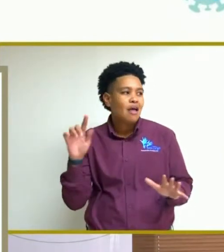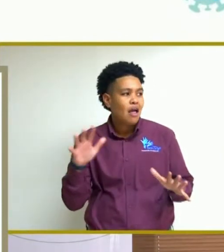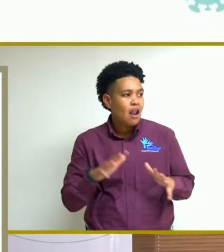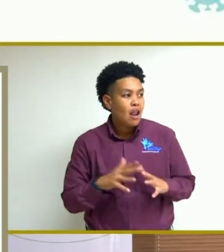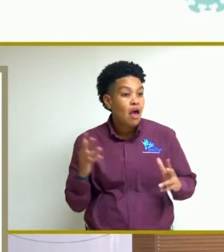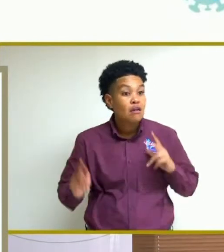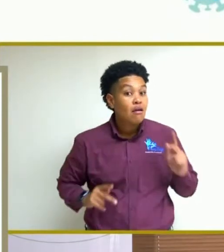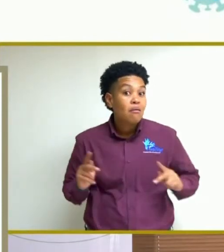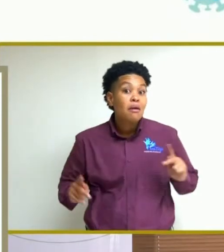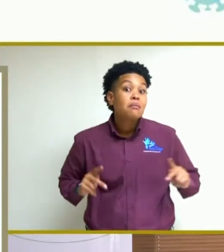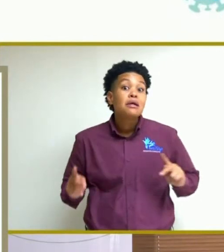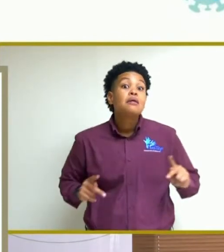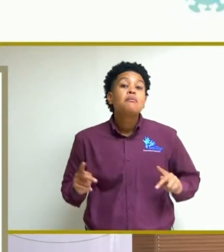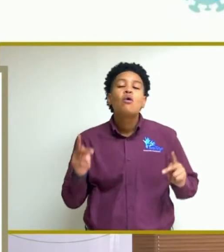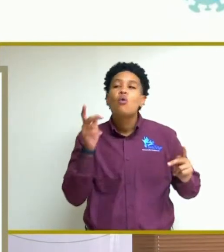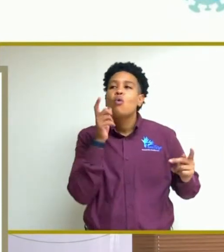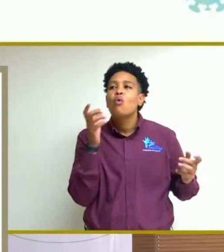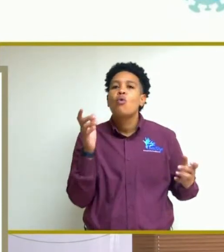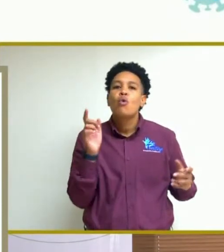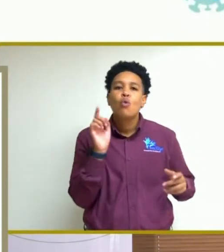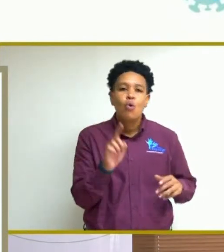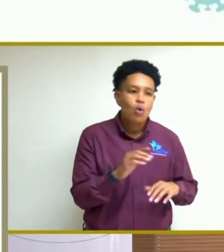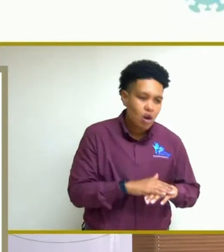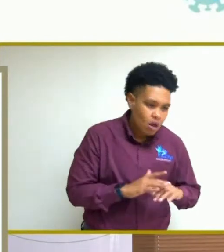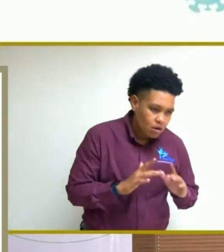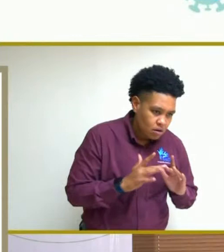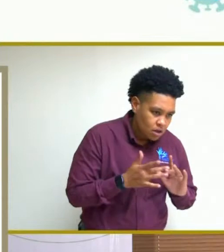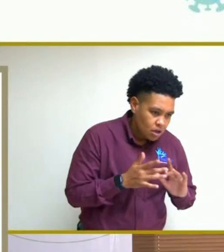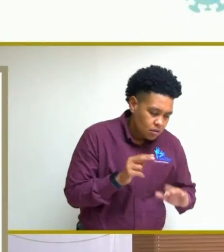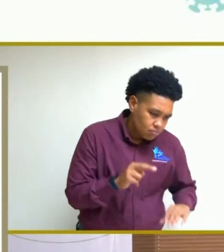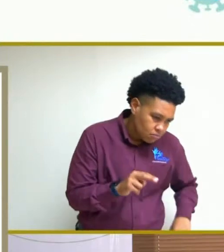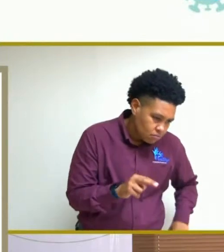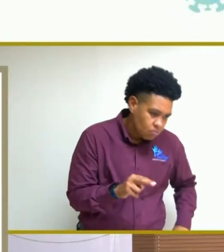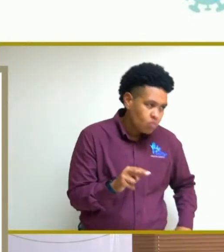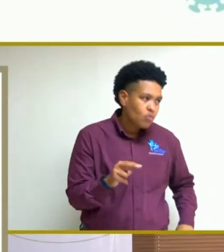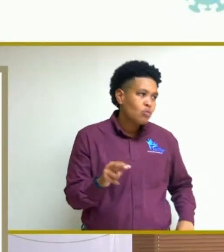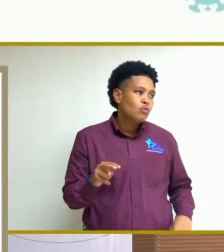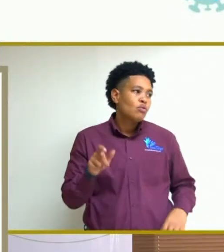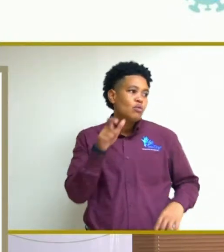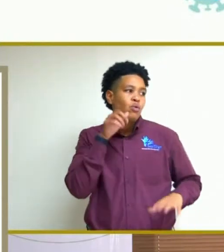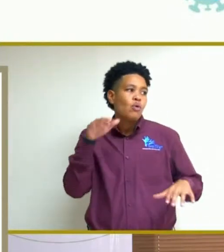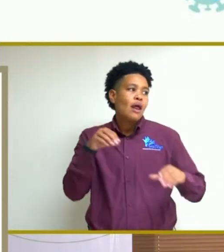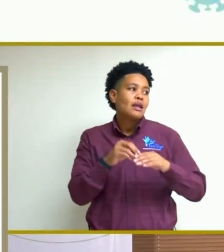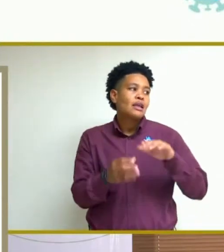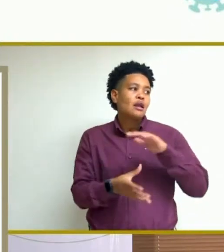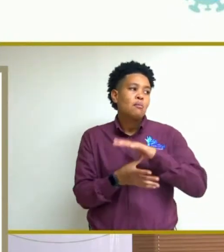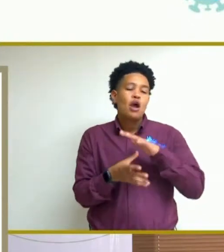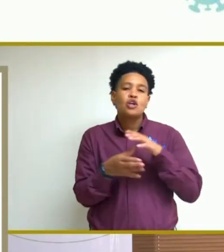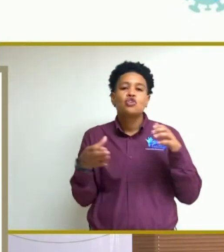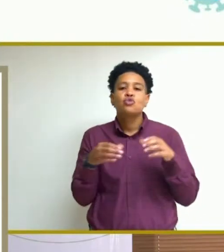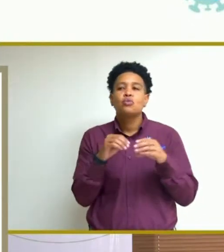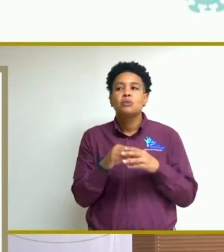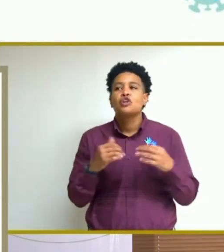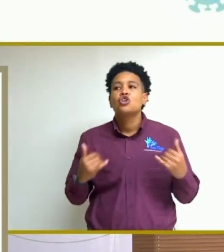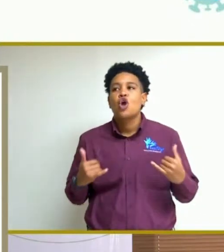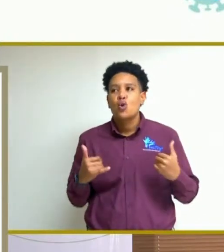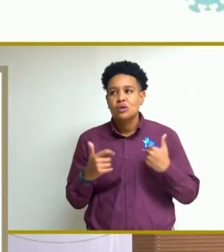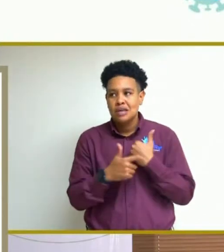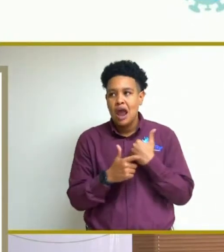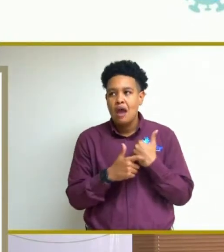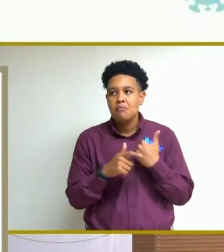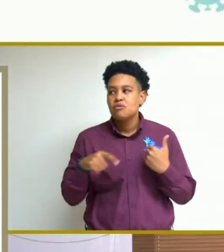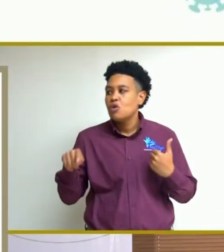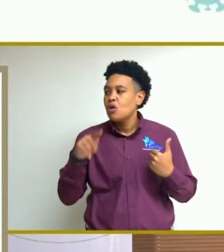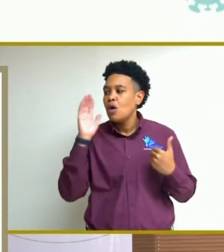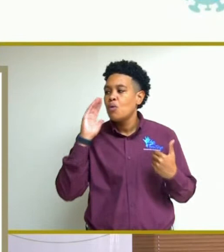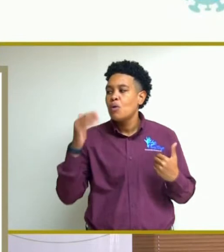of persons, Minister, who are going onto the system who are not in the priority group at this time. And so they would